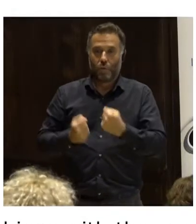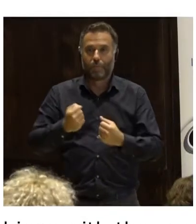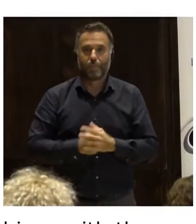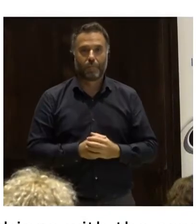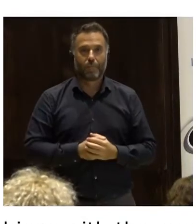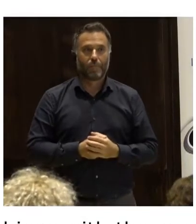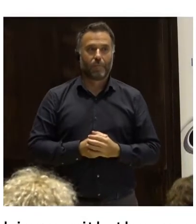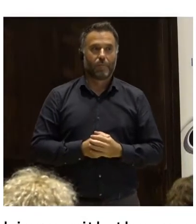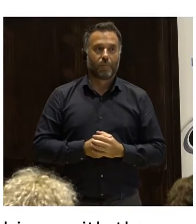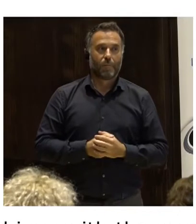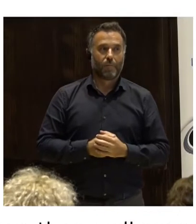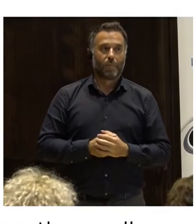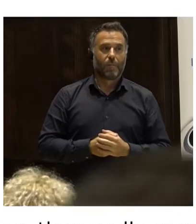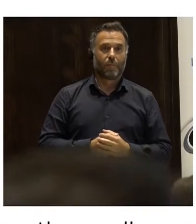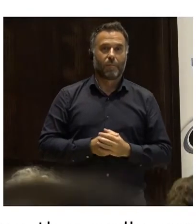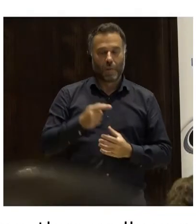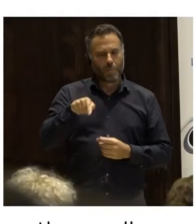conclusion.